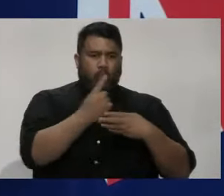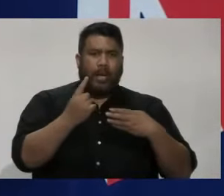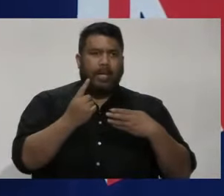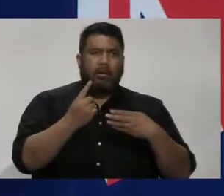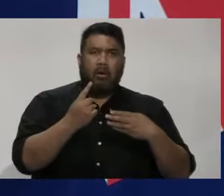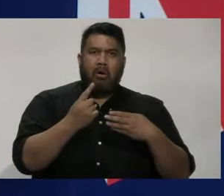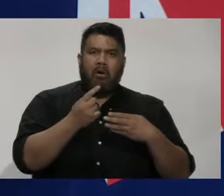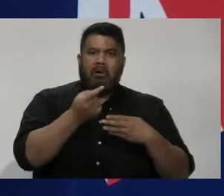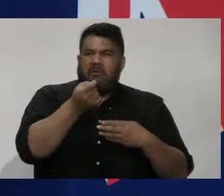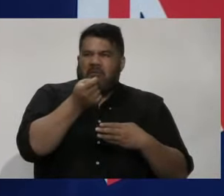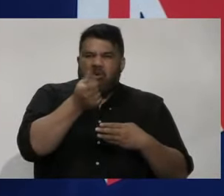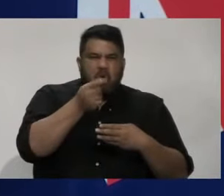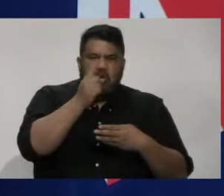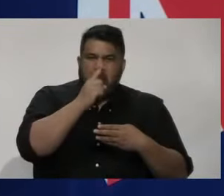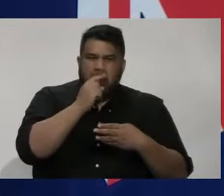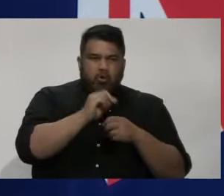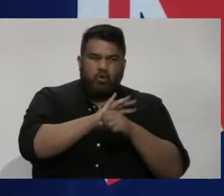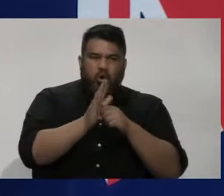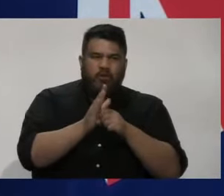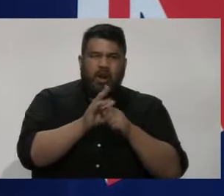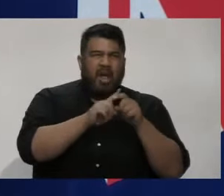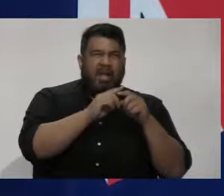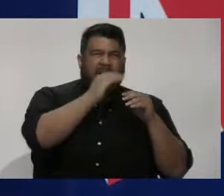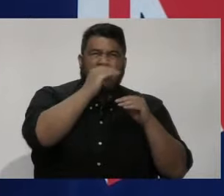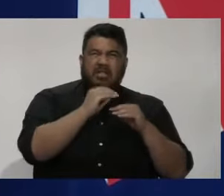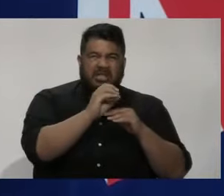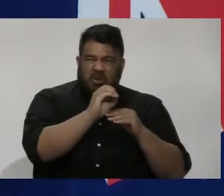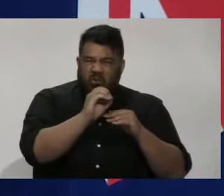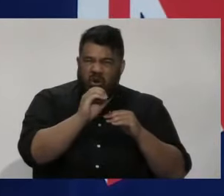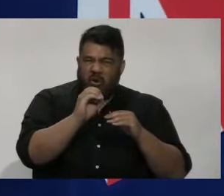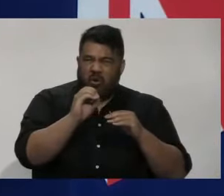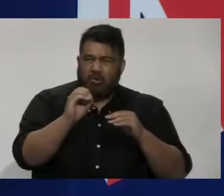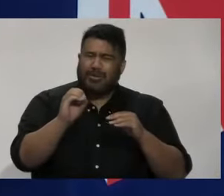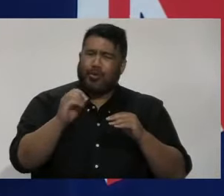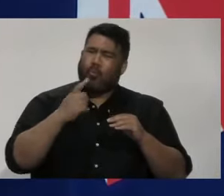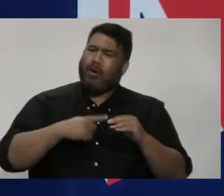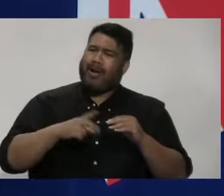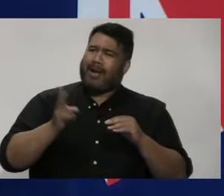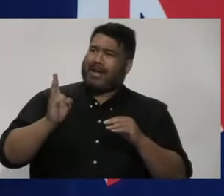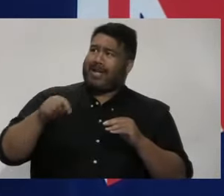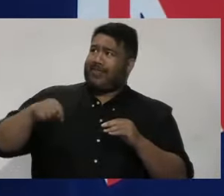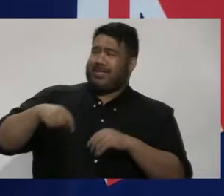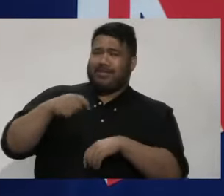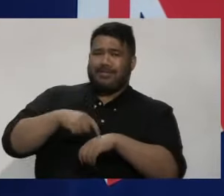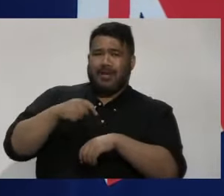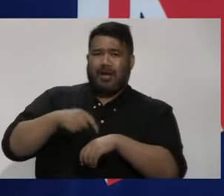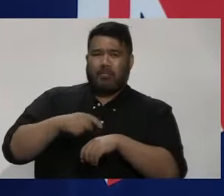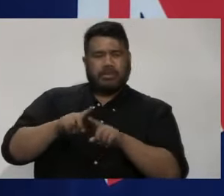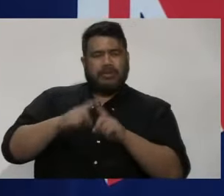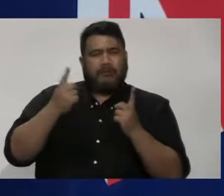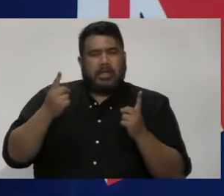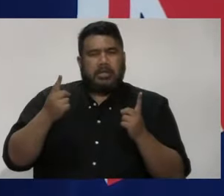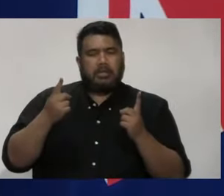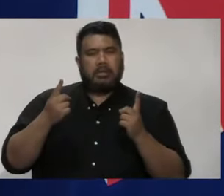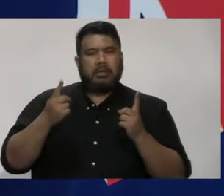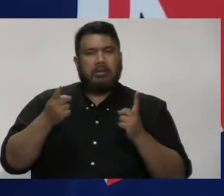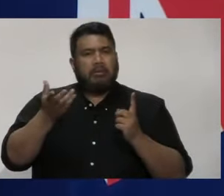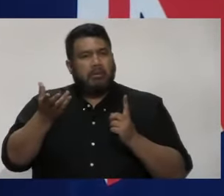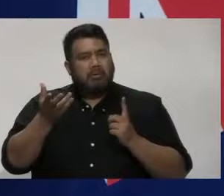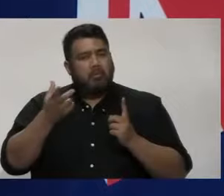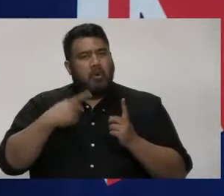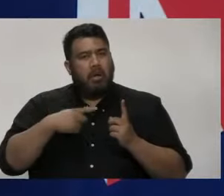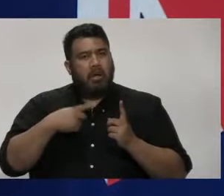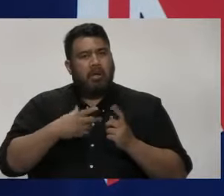to extend it by 4 days? And are you confident we'll get down to those low levels again? Why is it different this time? Yeah, and of course it's what we look for, and